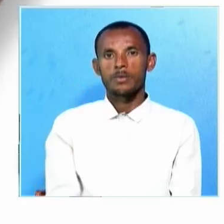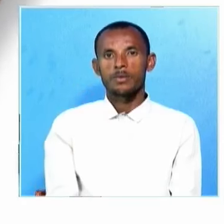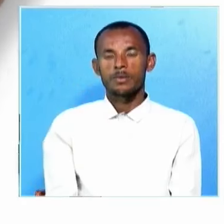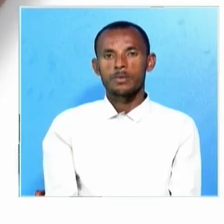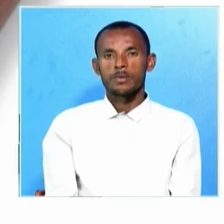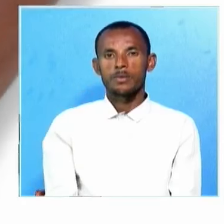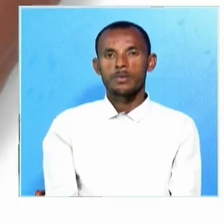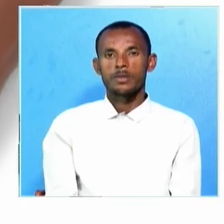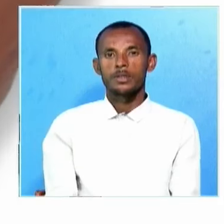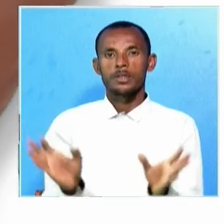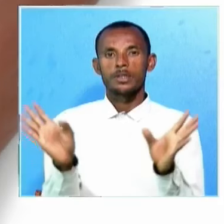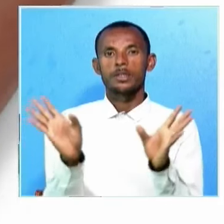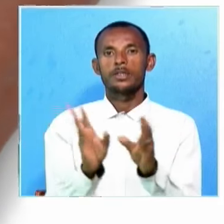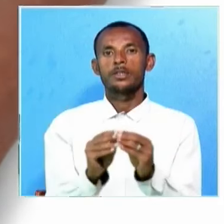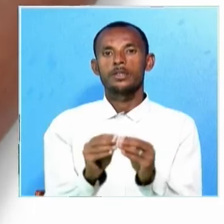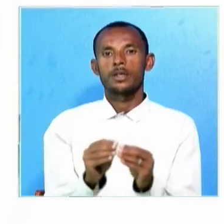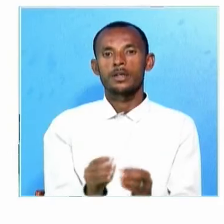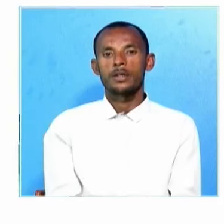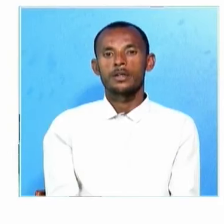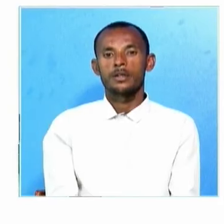Basic concepts